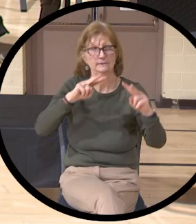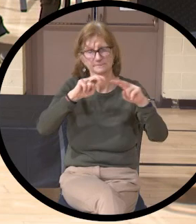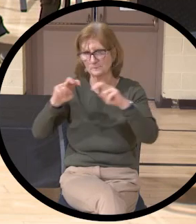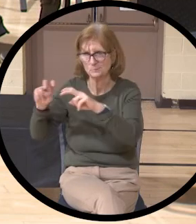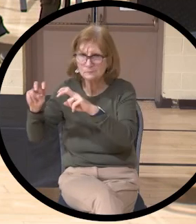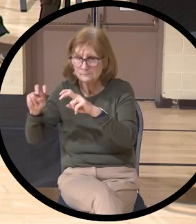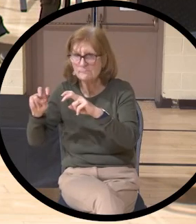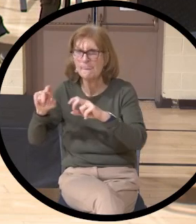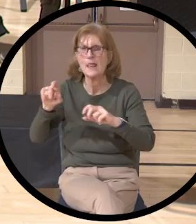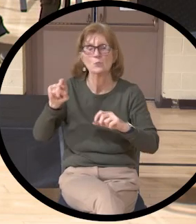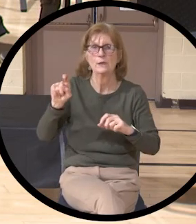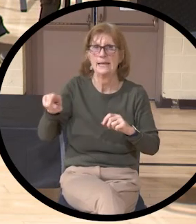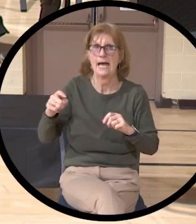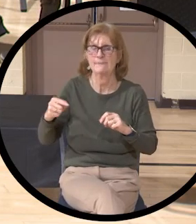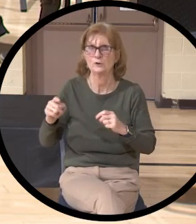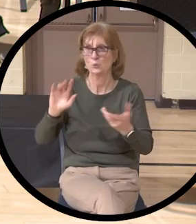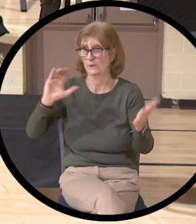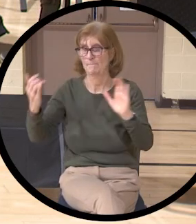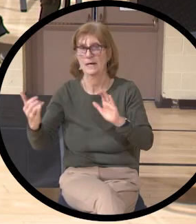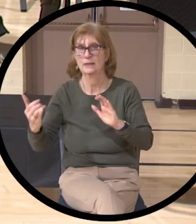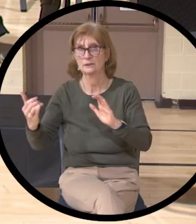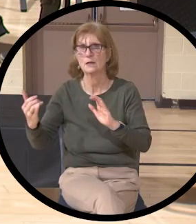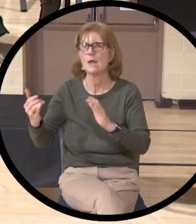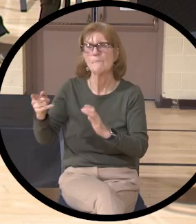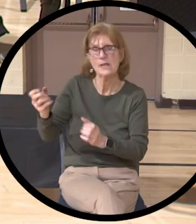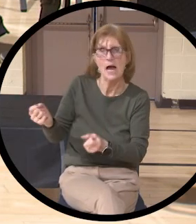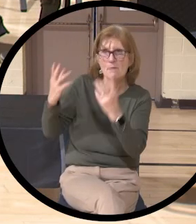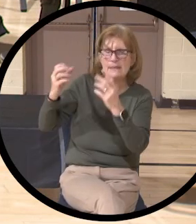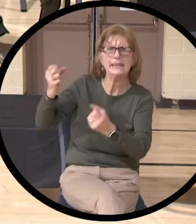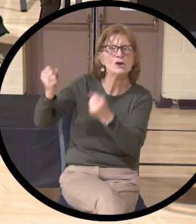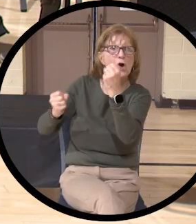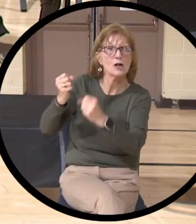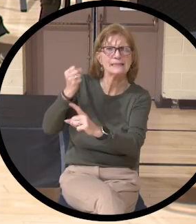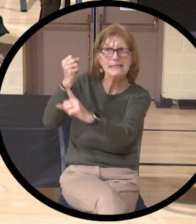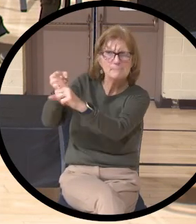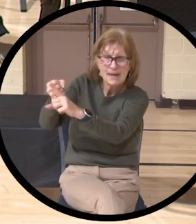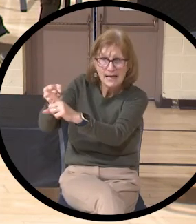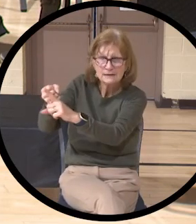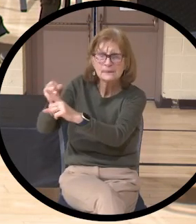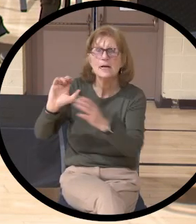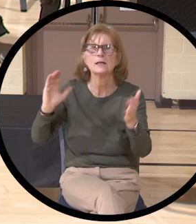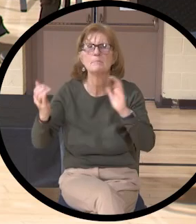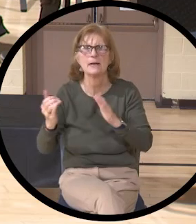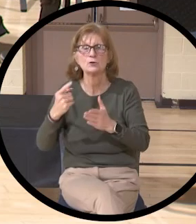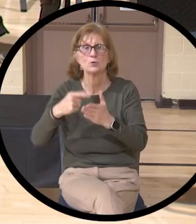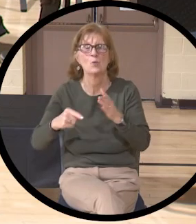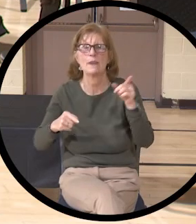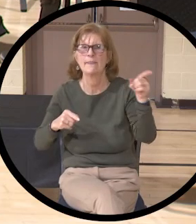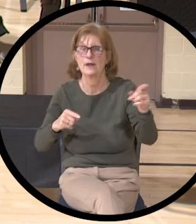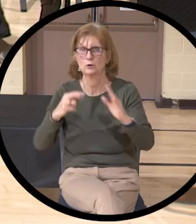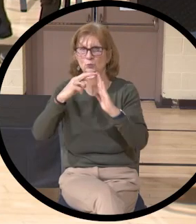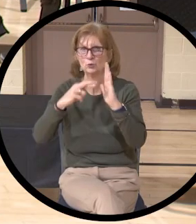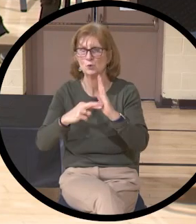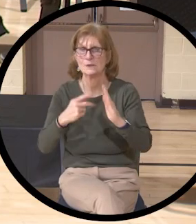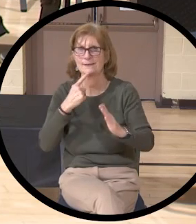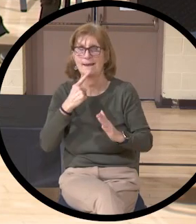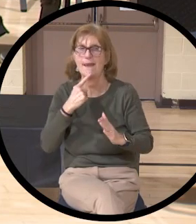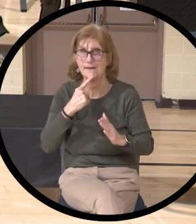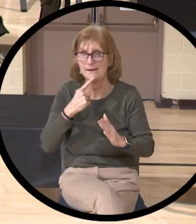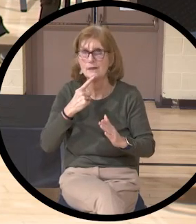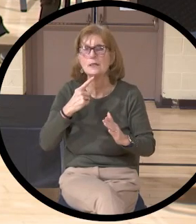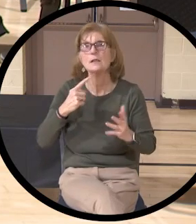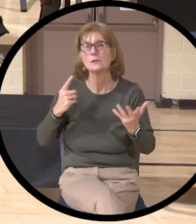we run data analysis of the volumes, the thresholds on each street, as well as field views to make sure